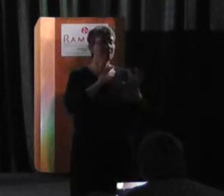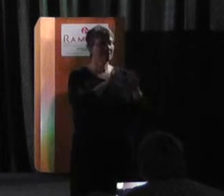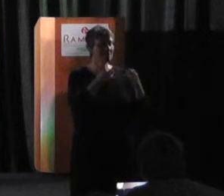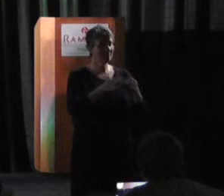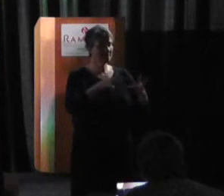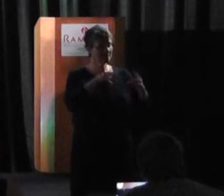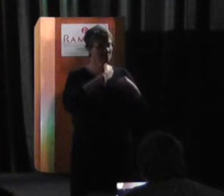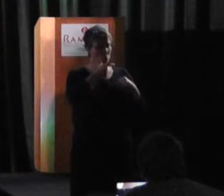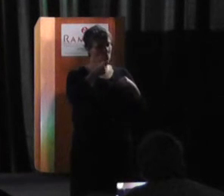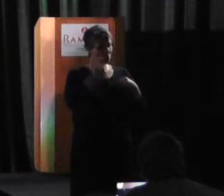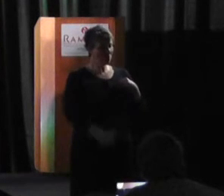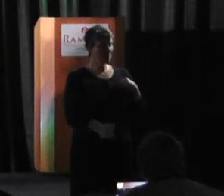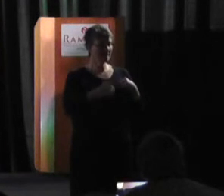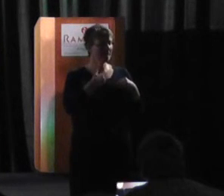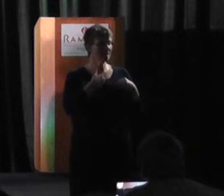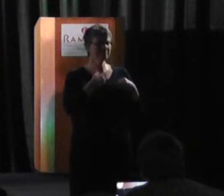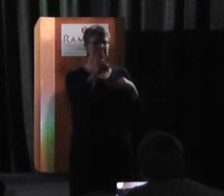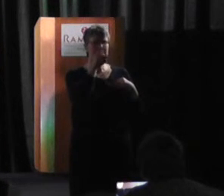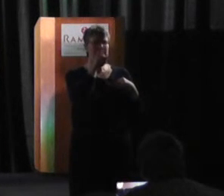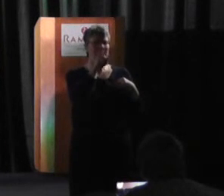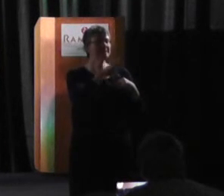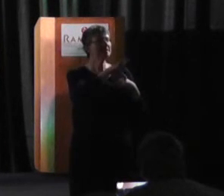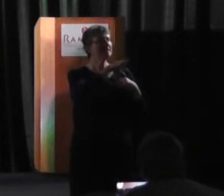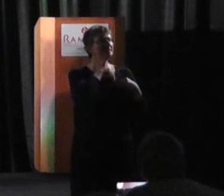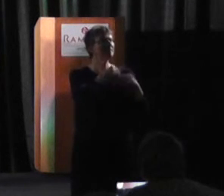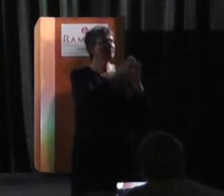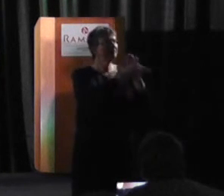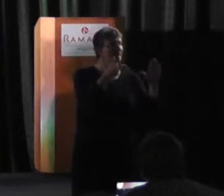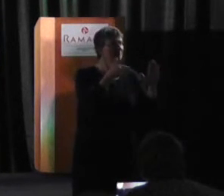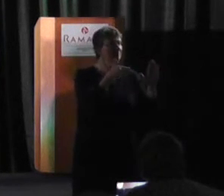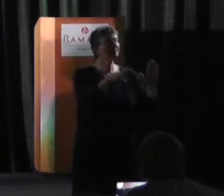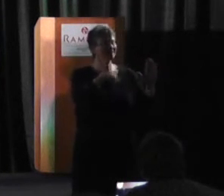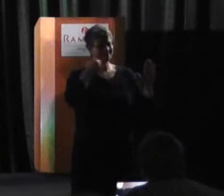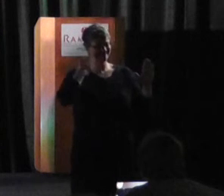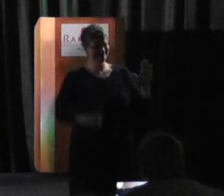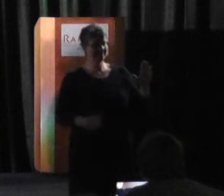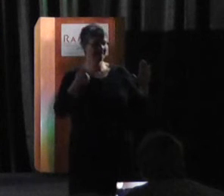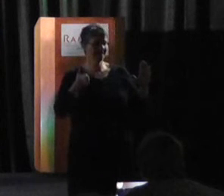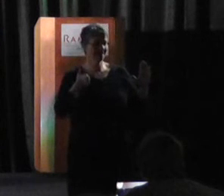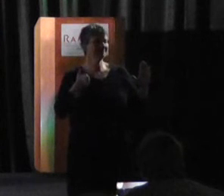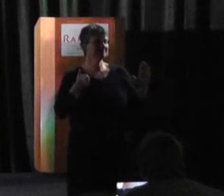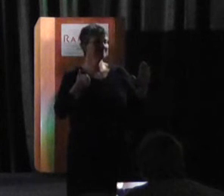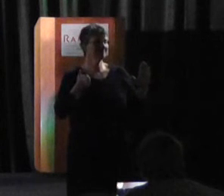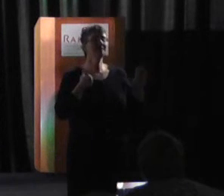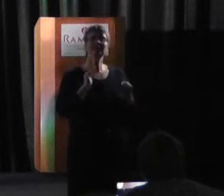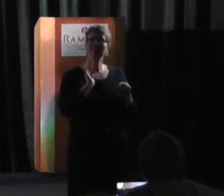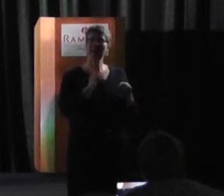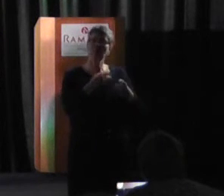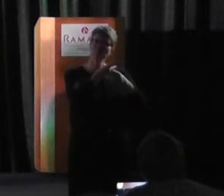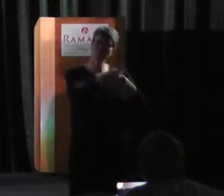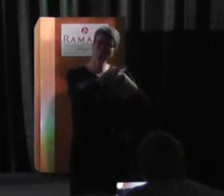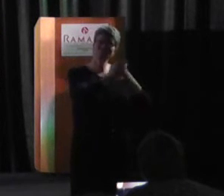me and not any label I might have. Our nanny was one